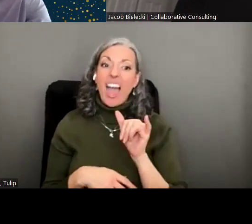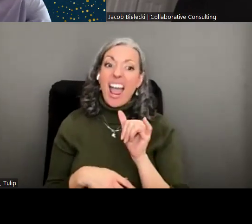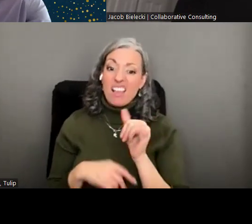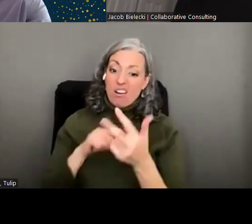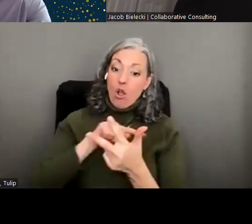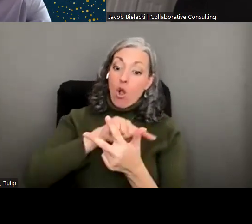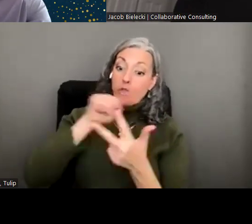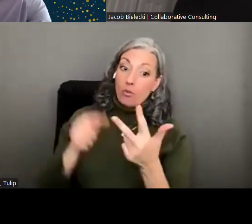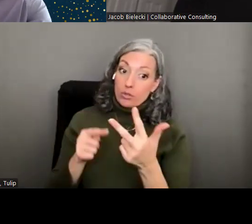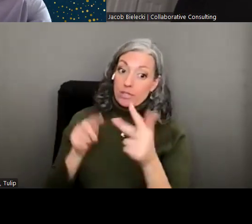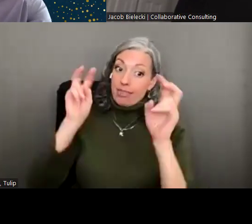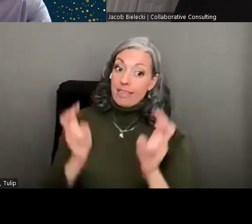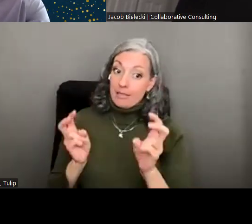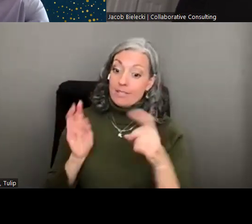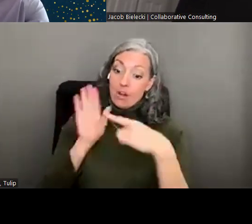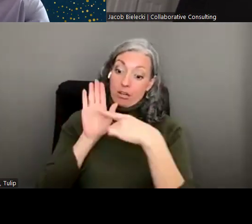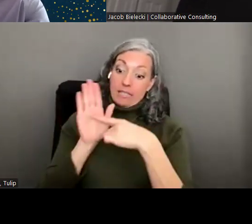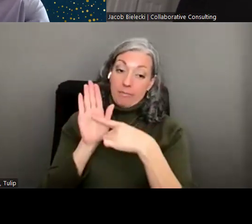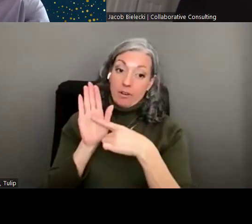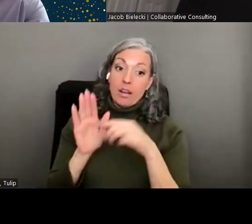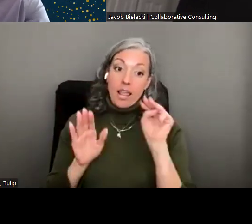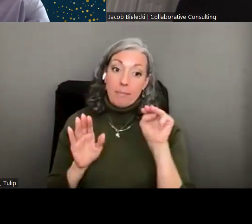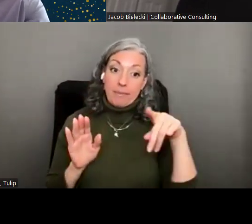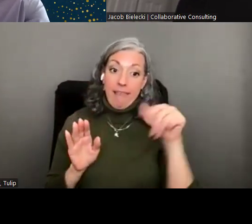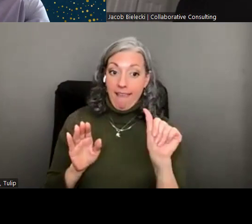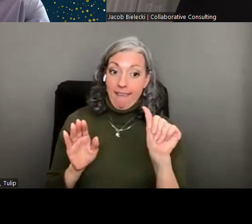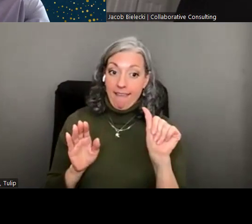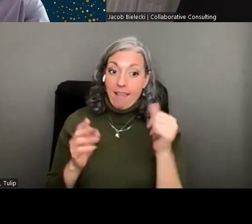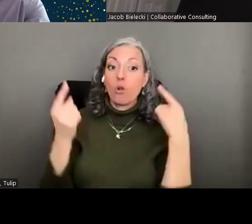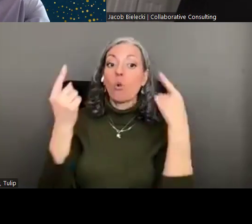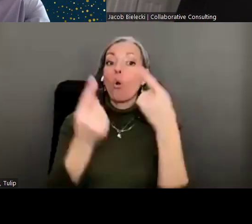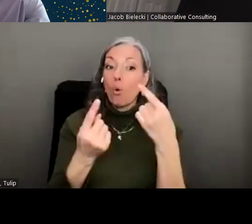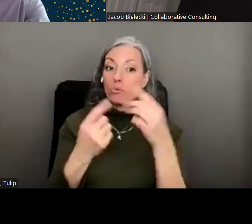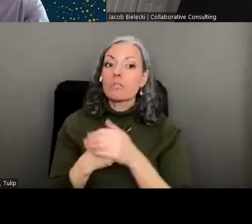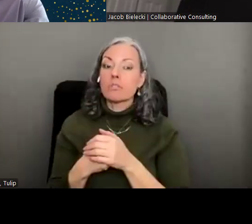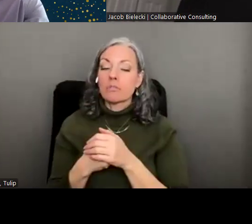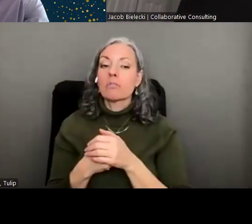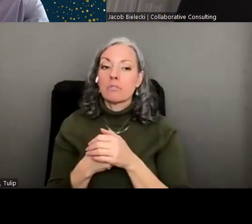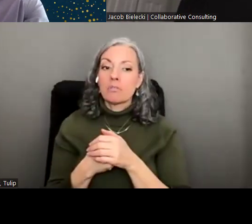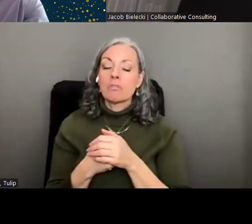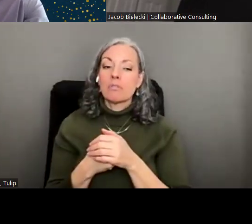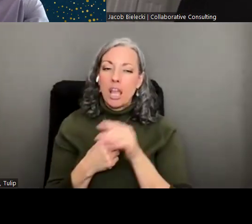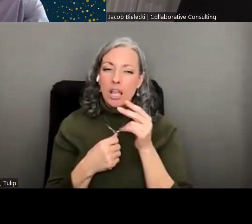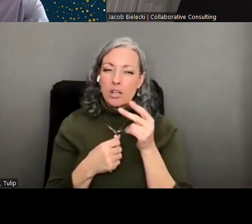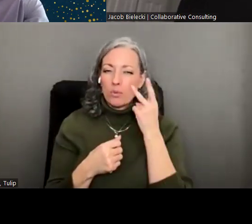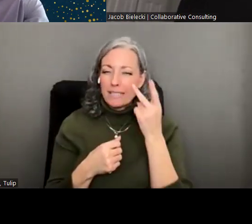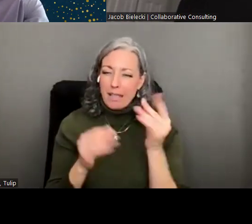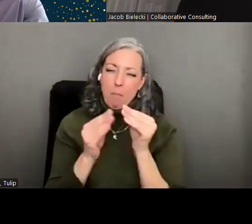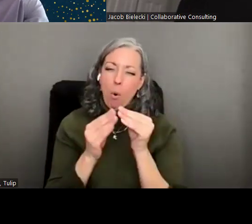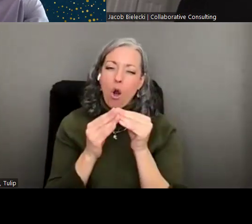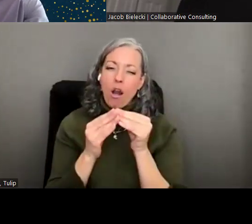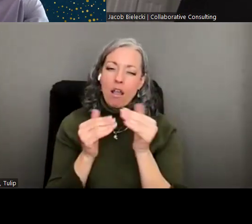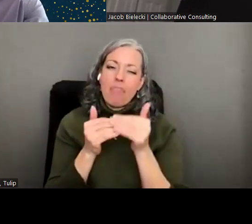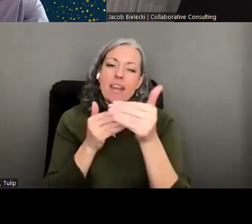those themes are represented in current master plan initiatives, and you'll see more in our next 2 years